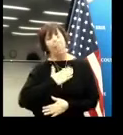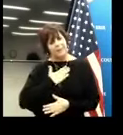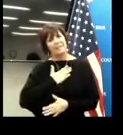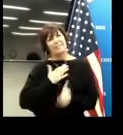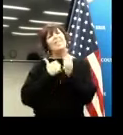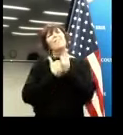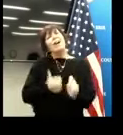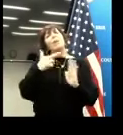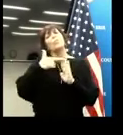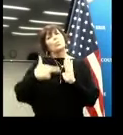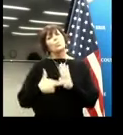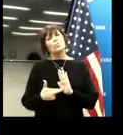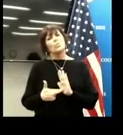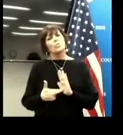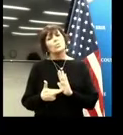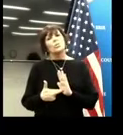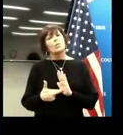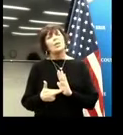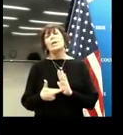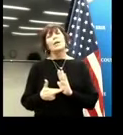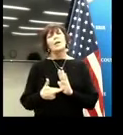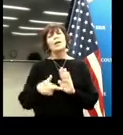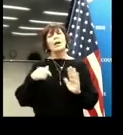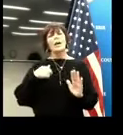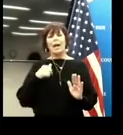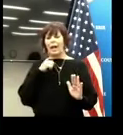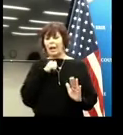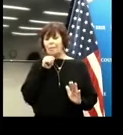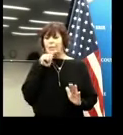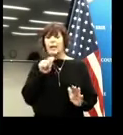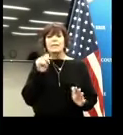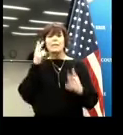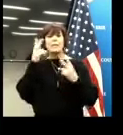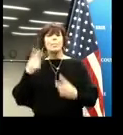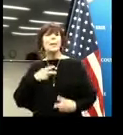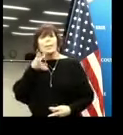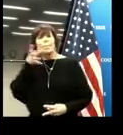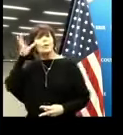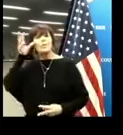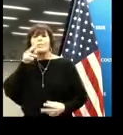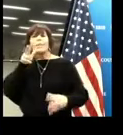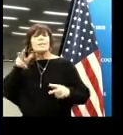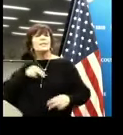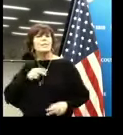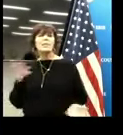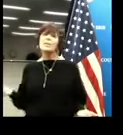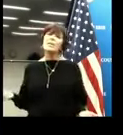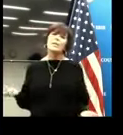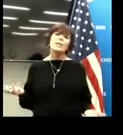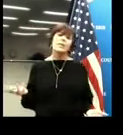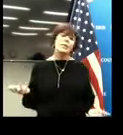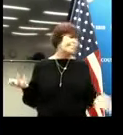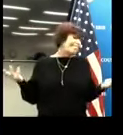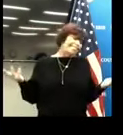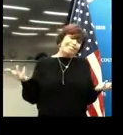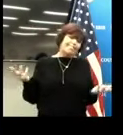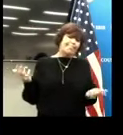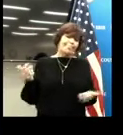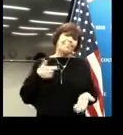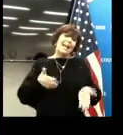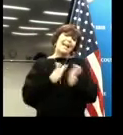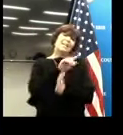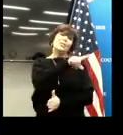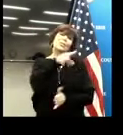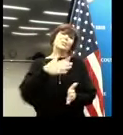the rules. I'm not going to be spending Thanksgiving with my parents nor other family members, and I ask you to do